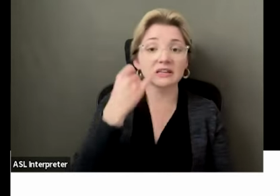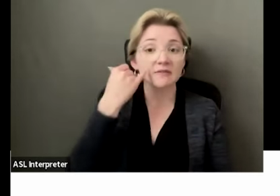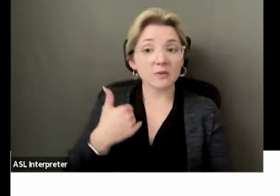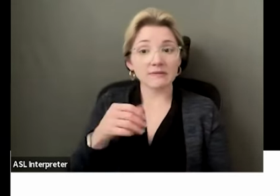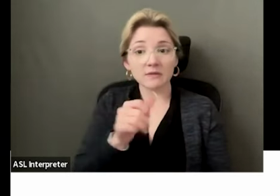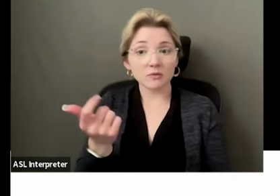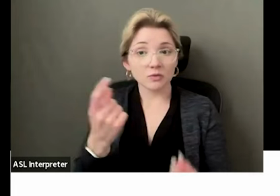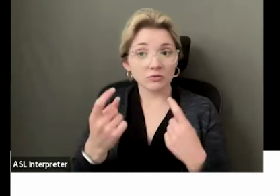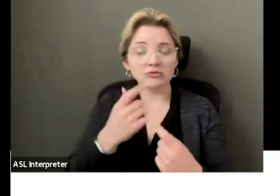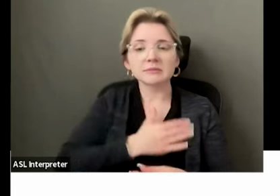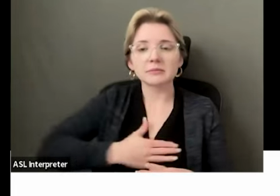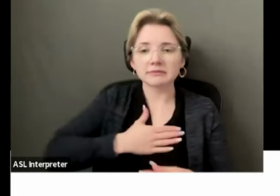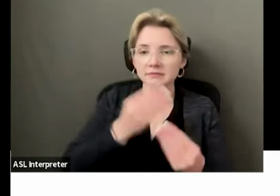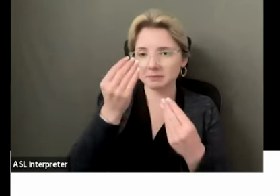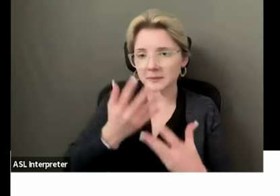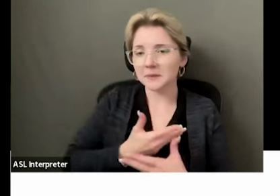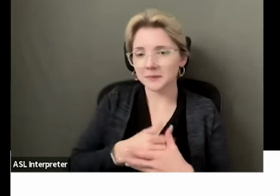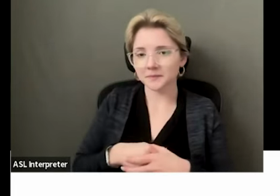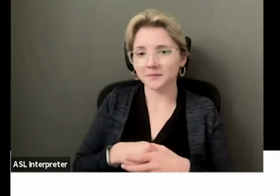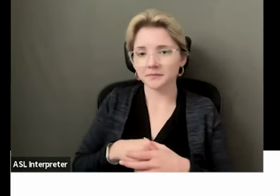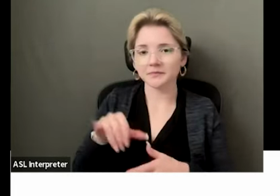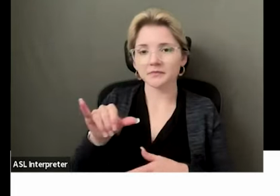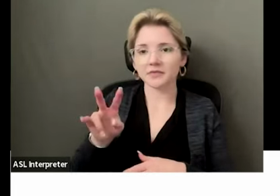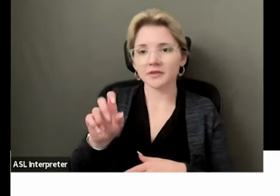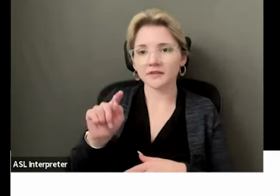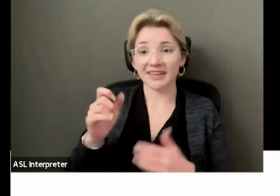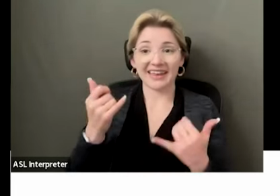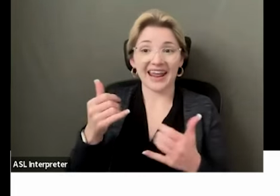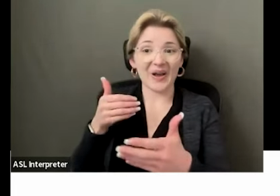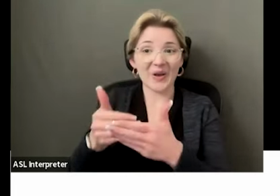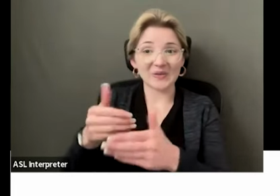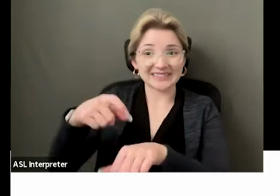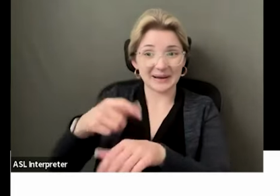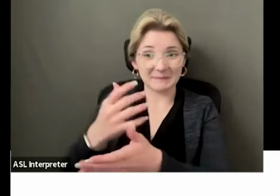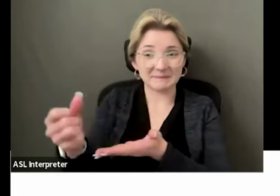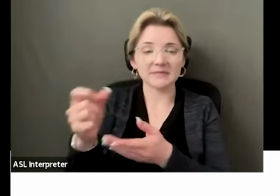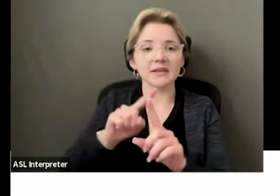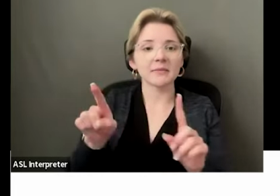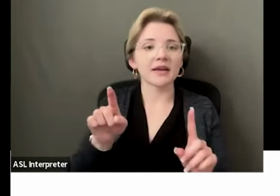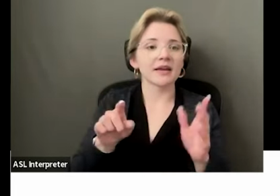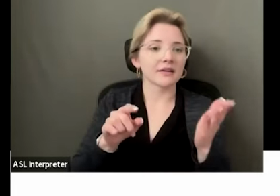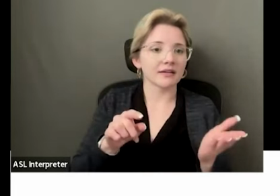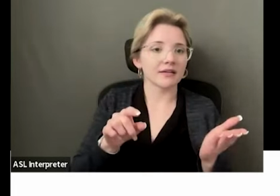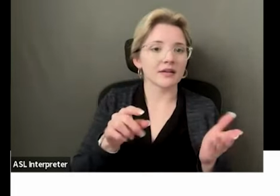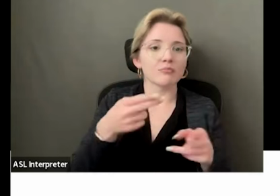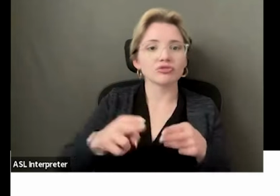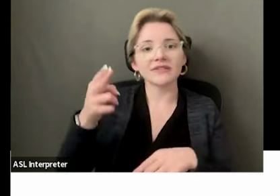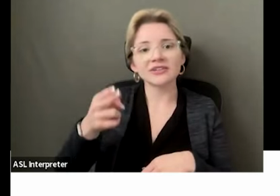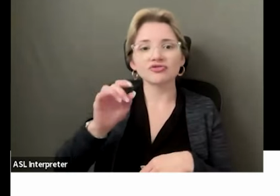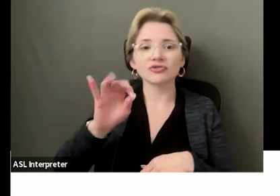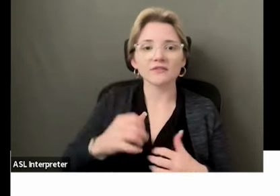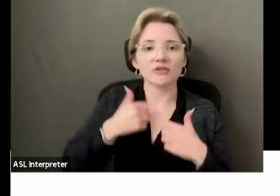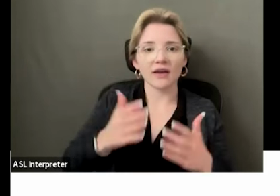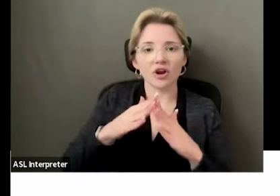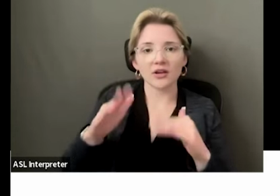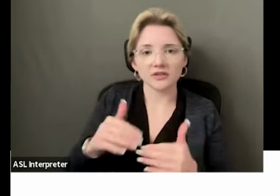know. Yeah. And I know we're getting close to time, and this is another area where this could be a whole nother training on itself, but we do